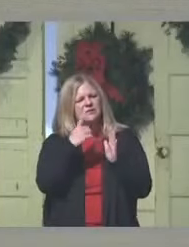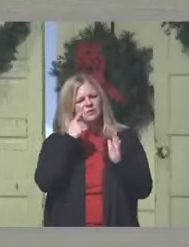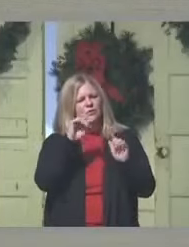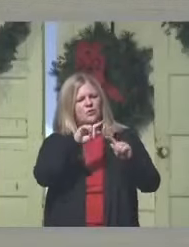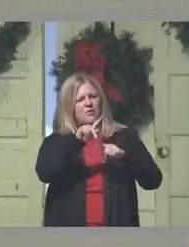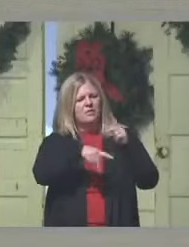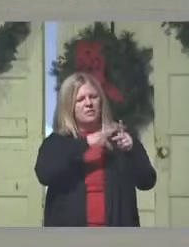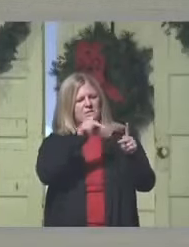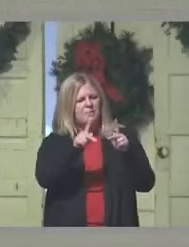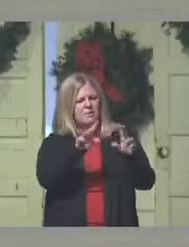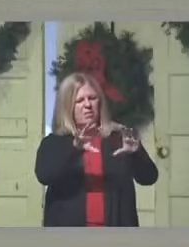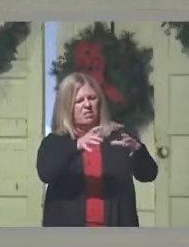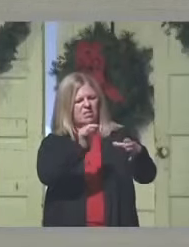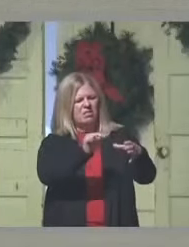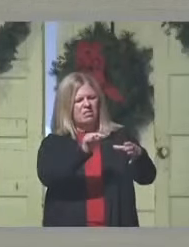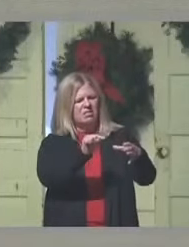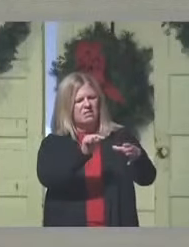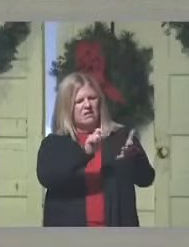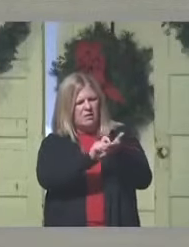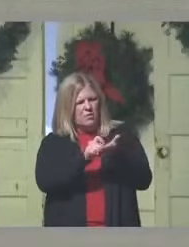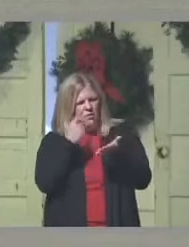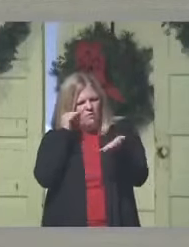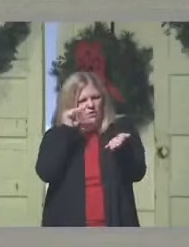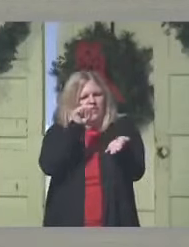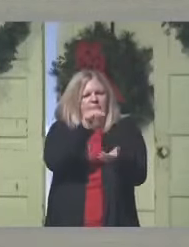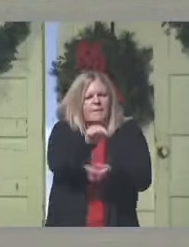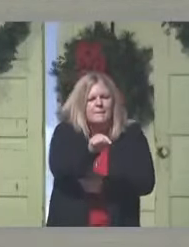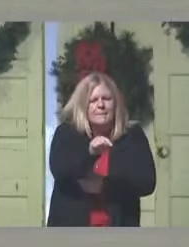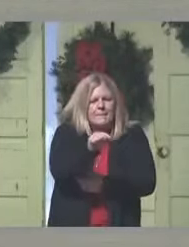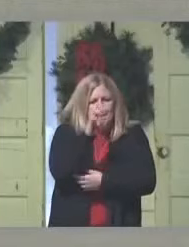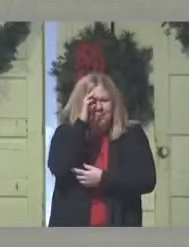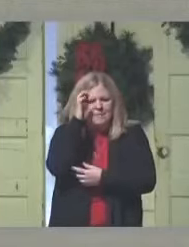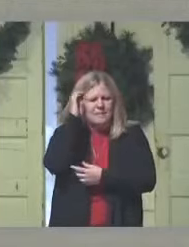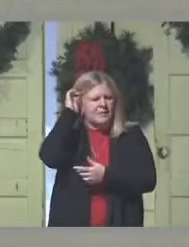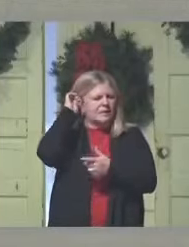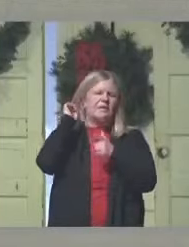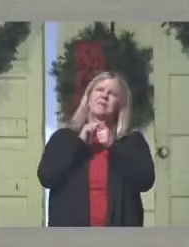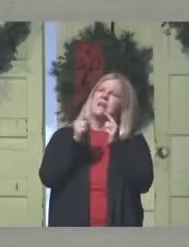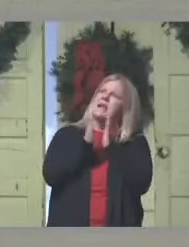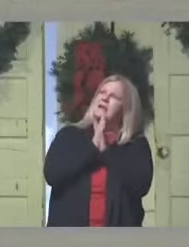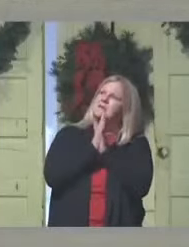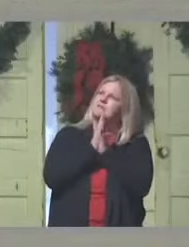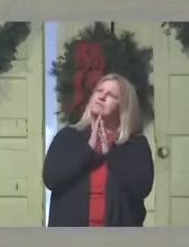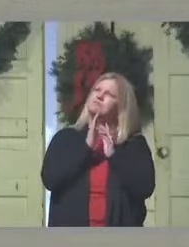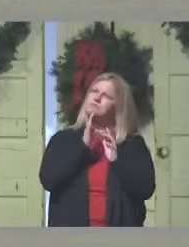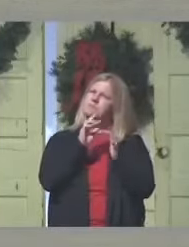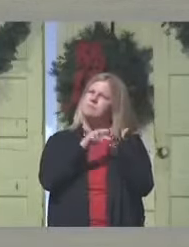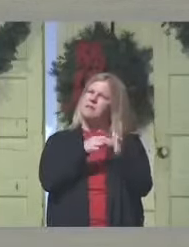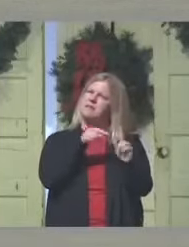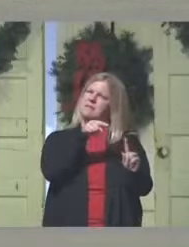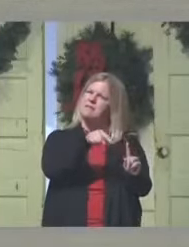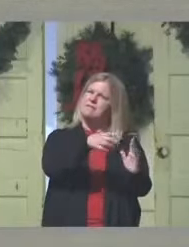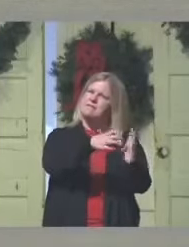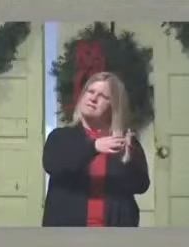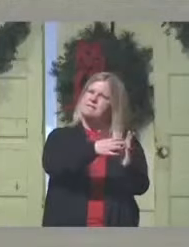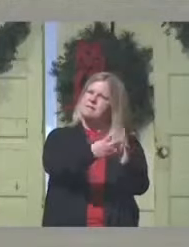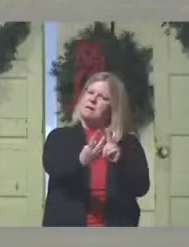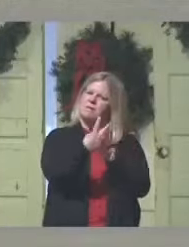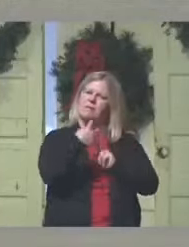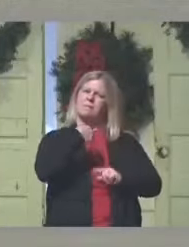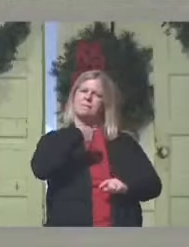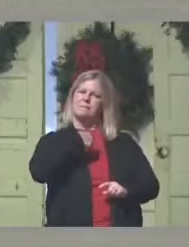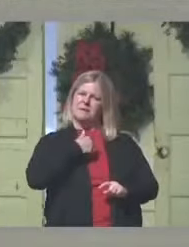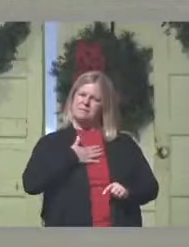people this passage was written to in their times then. Then ask what is the meaning of this passage to my life